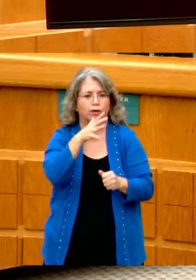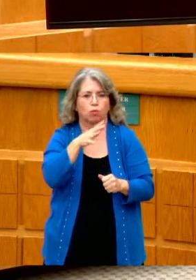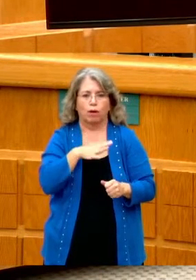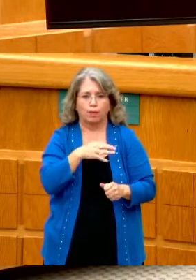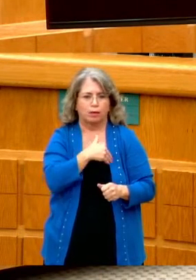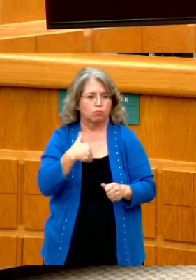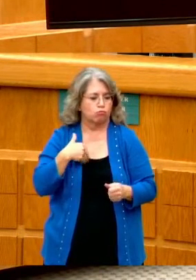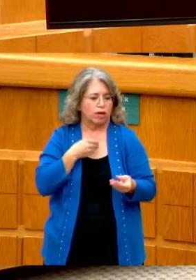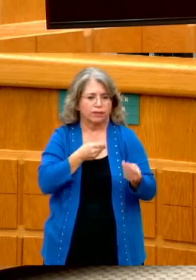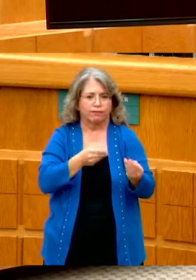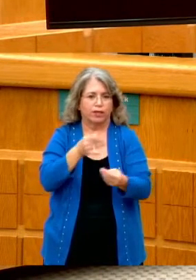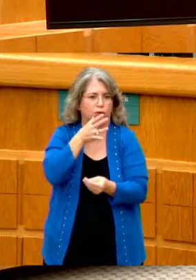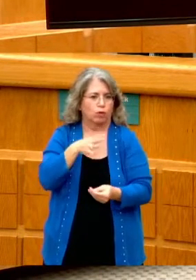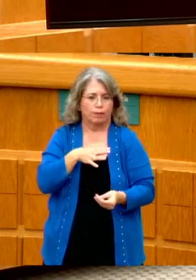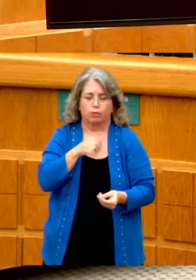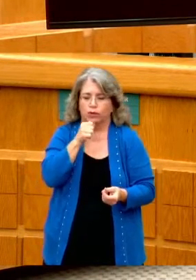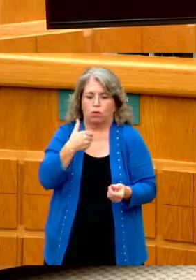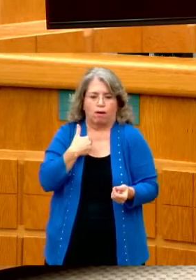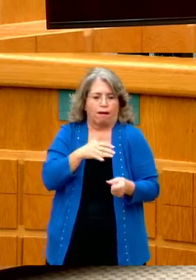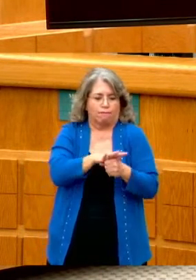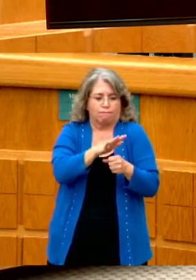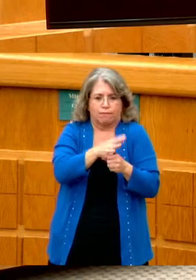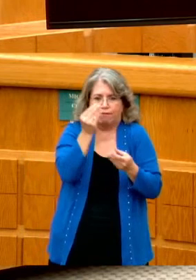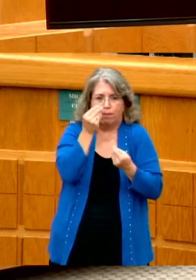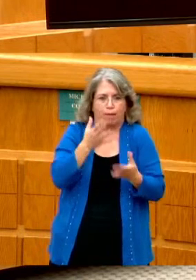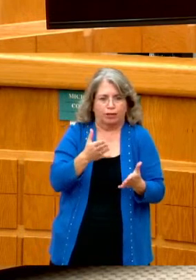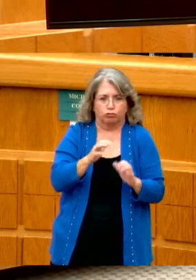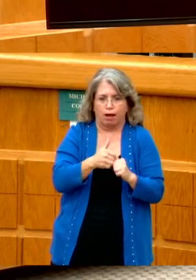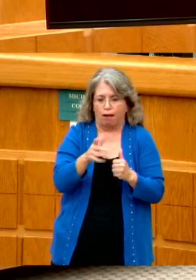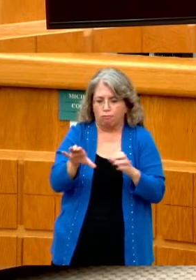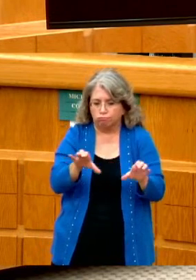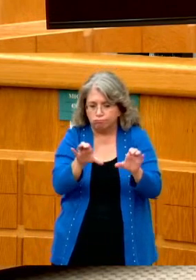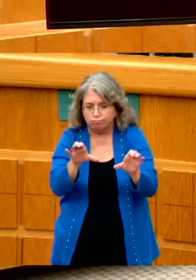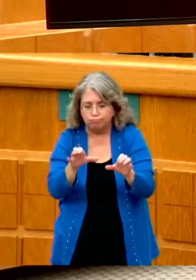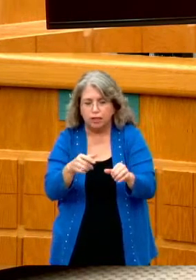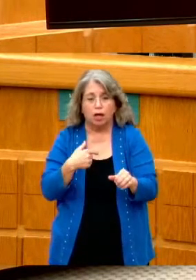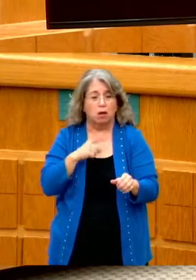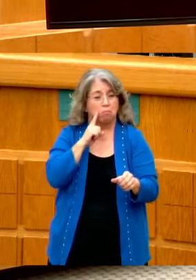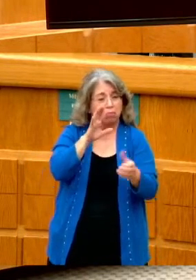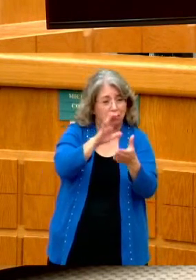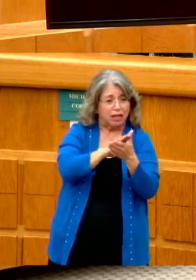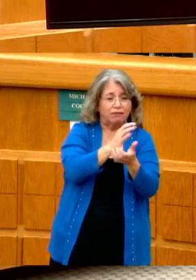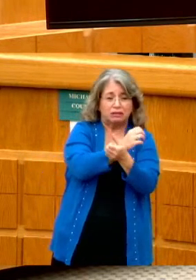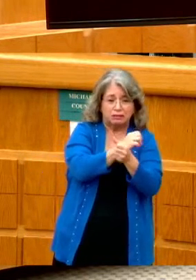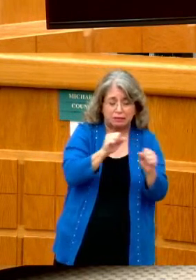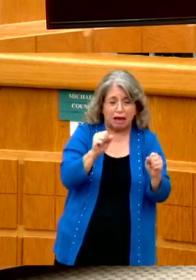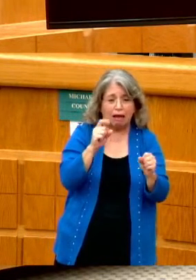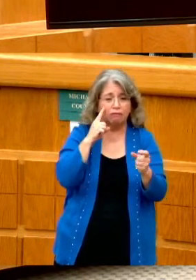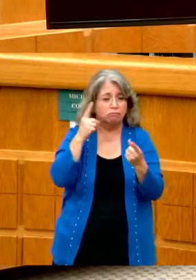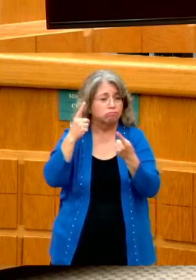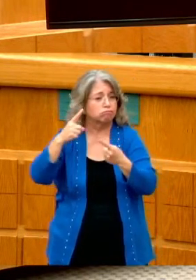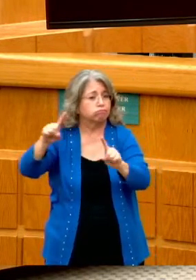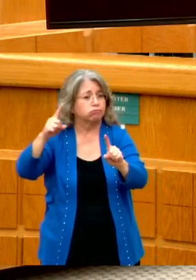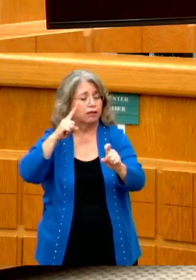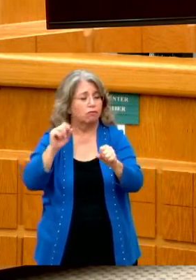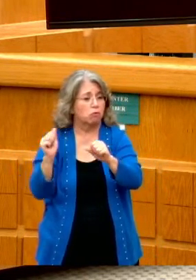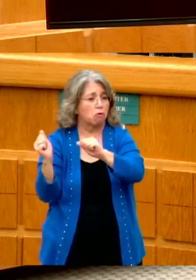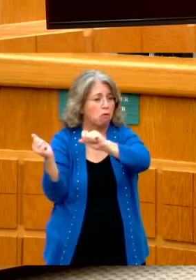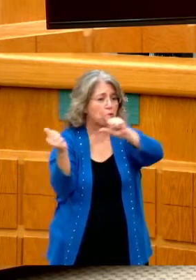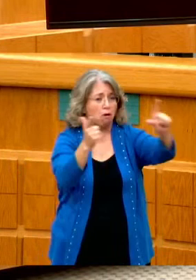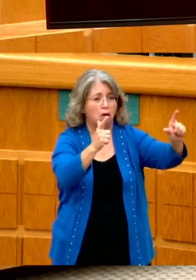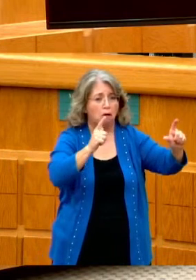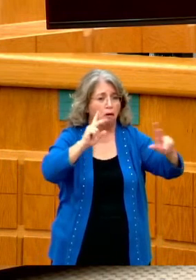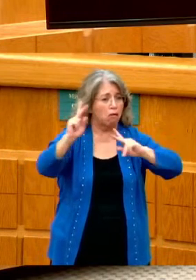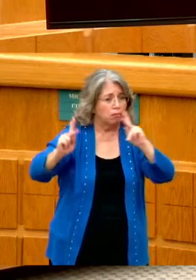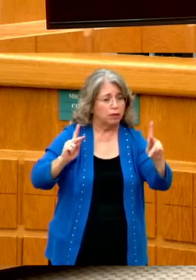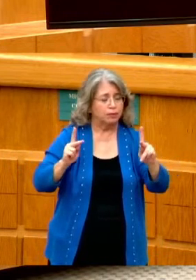how these individuals fared. While we believe it is safe and an efficacious vaccine for the whole entire population, the